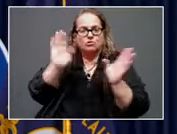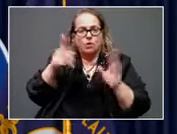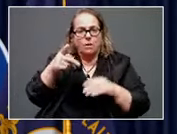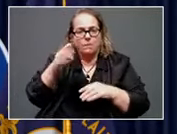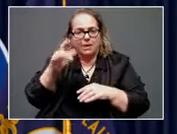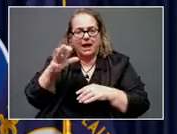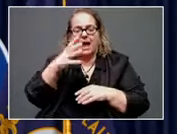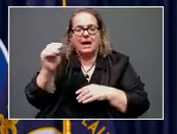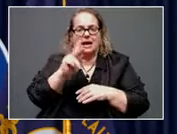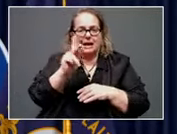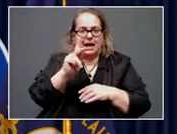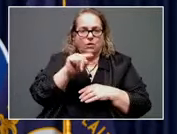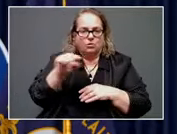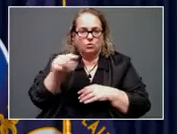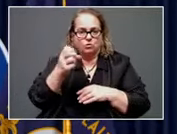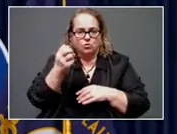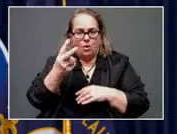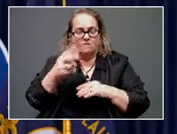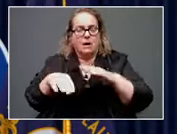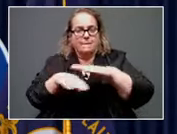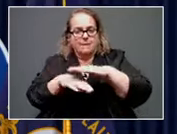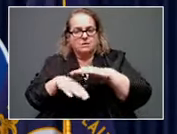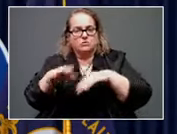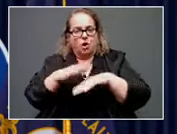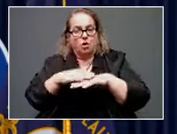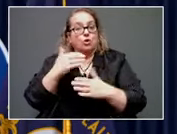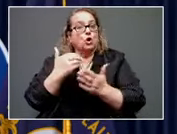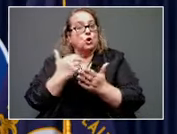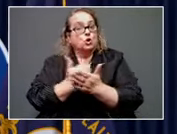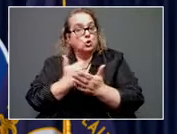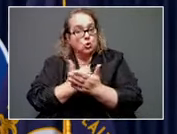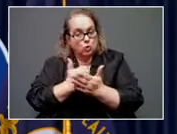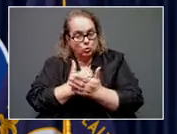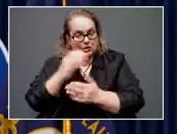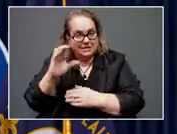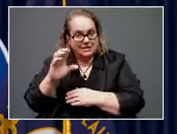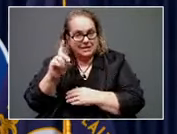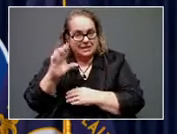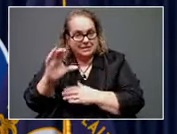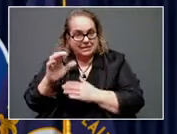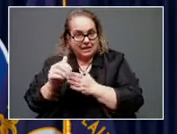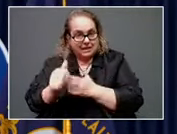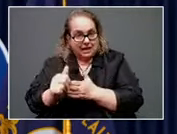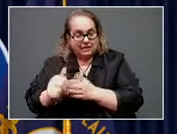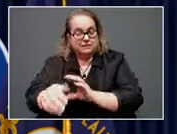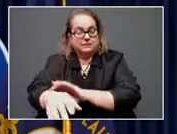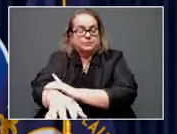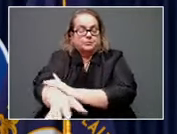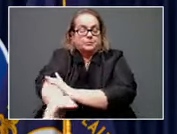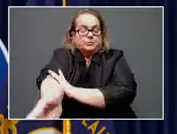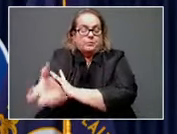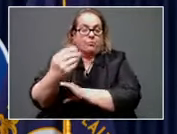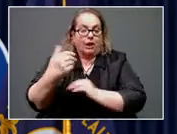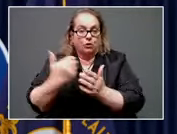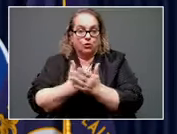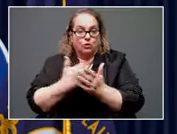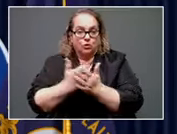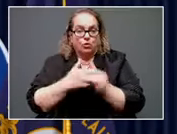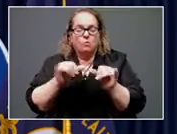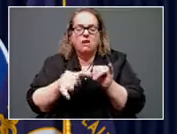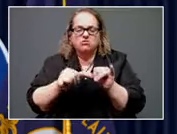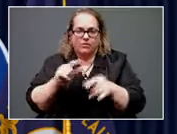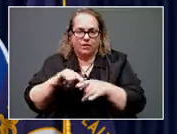12 based on that new CDC guidance and the new metrics that they are using. First,